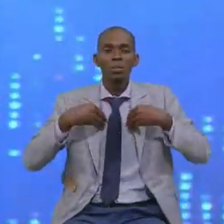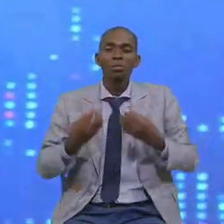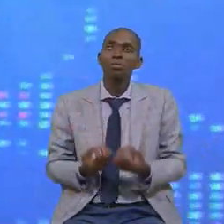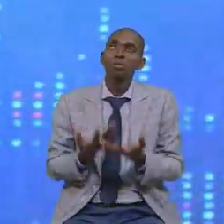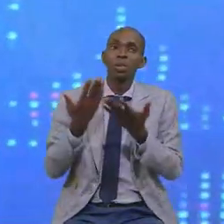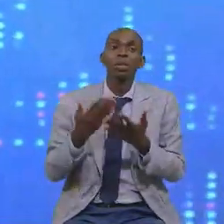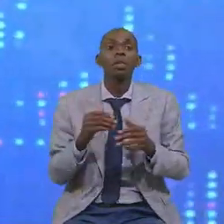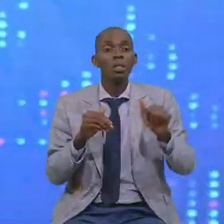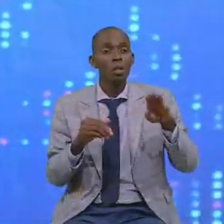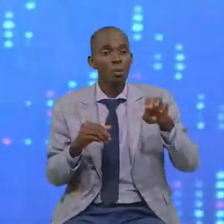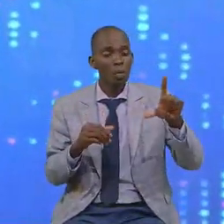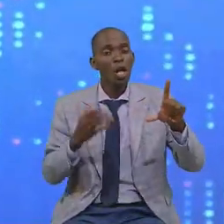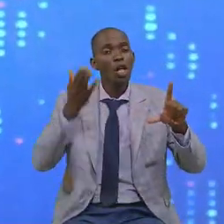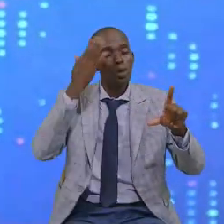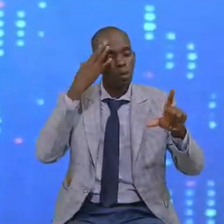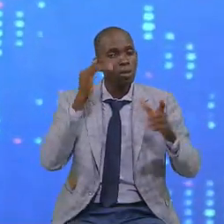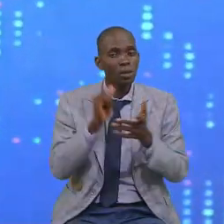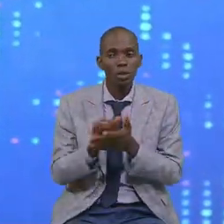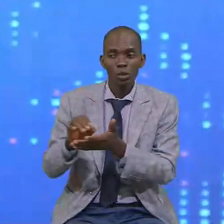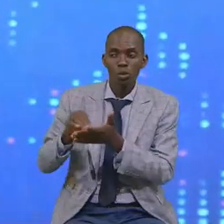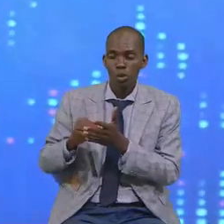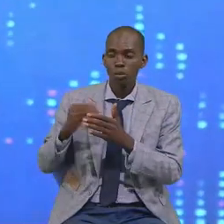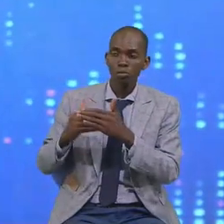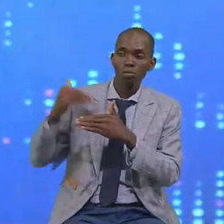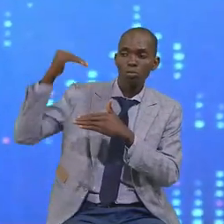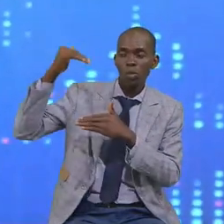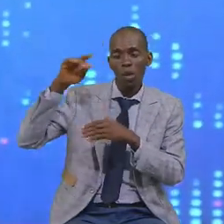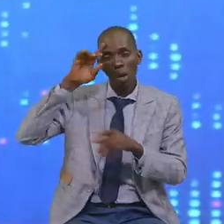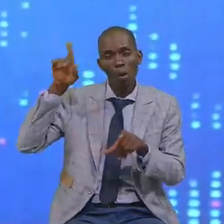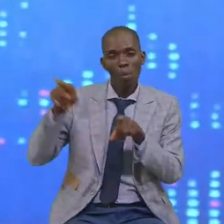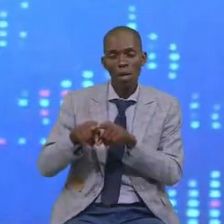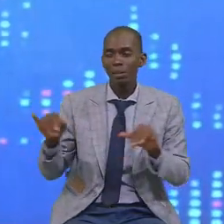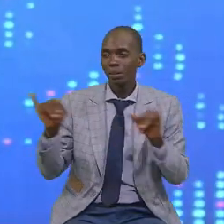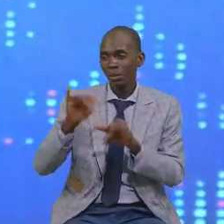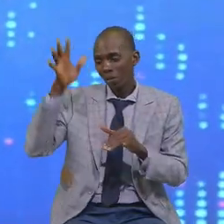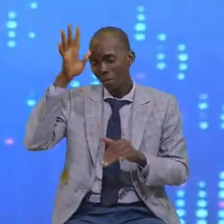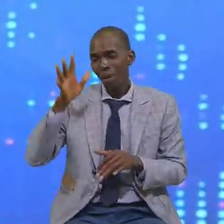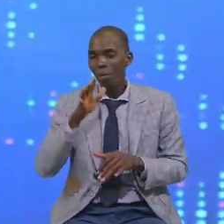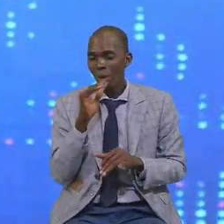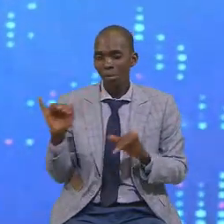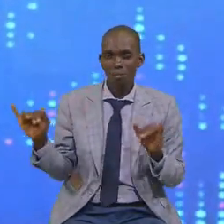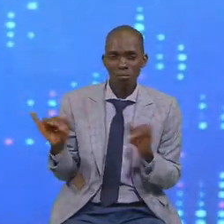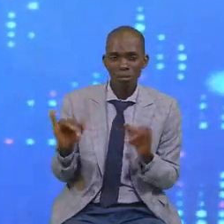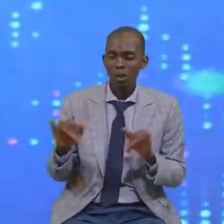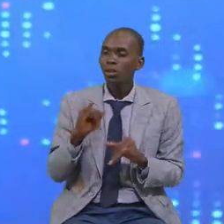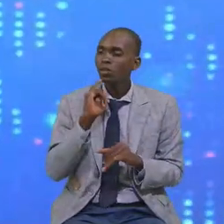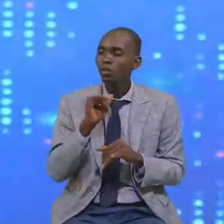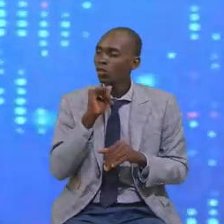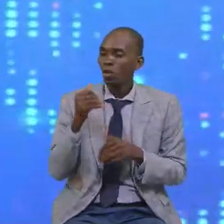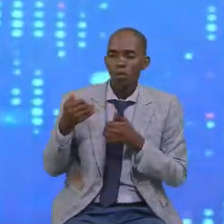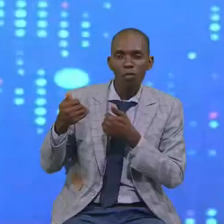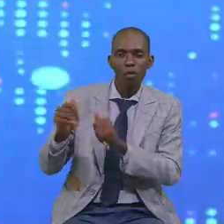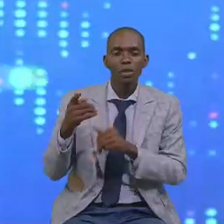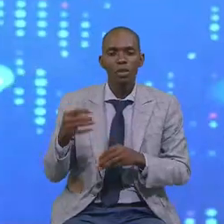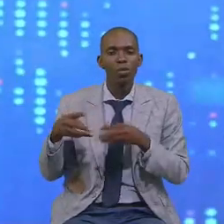knew that his own senior brother, the same father, the same mother, he was not walking the way of the Lord.